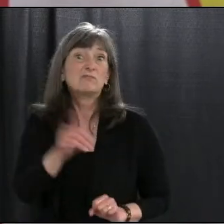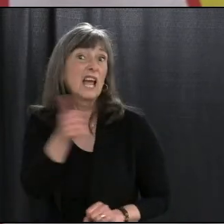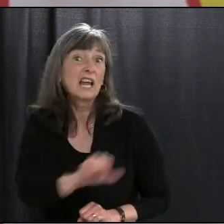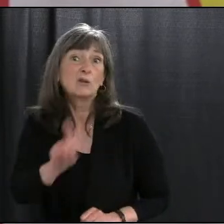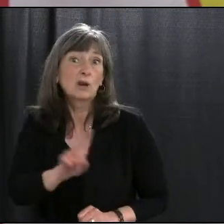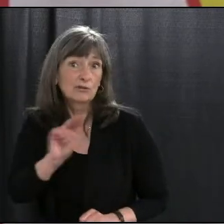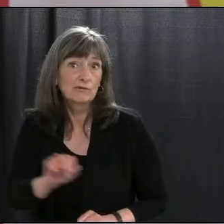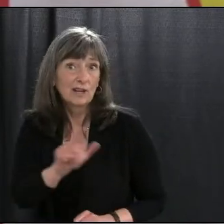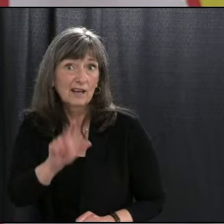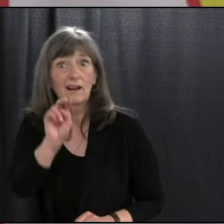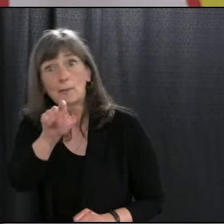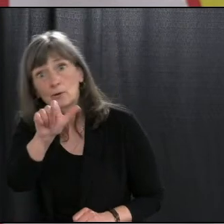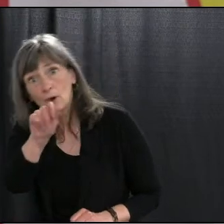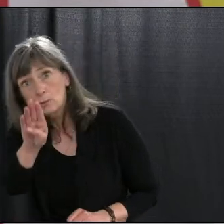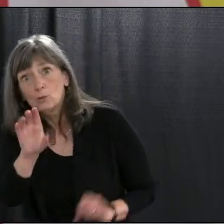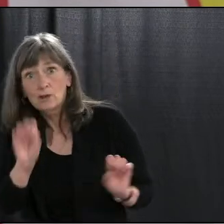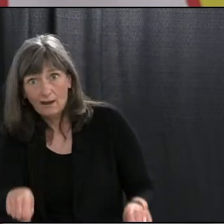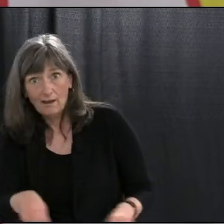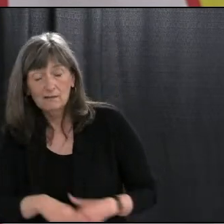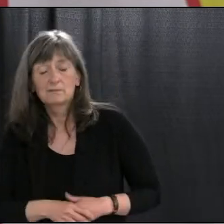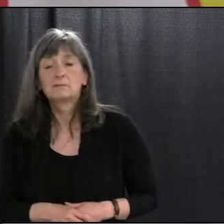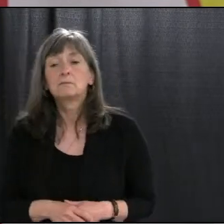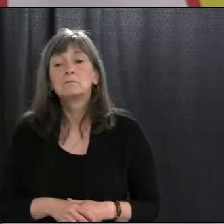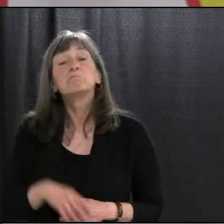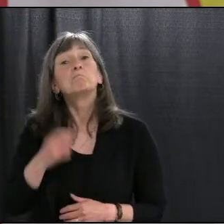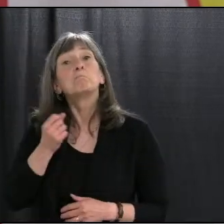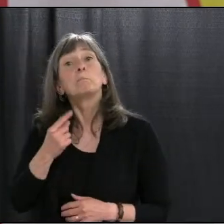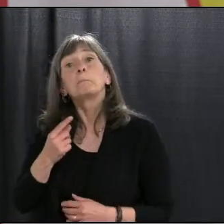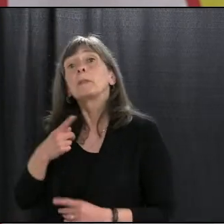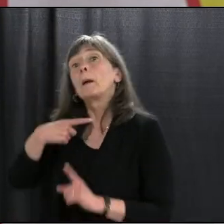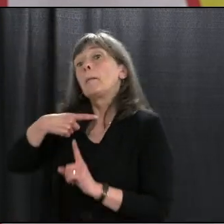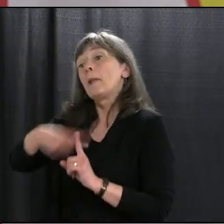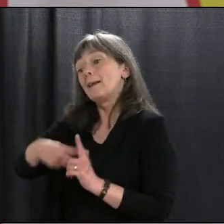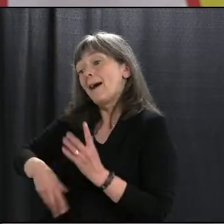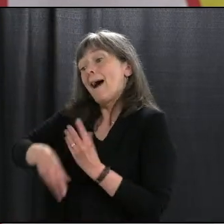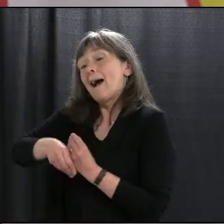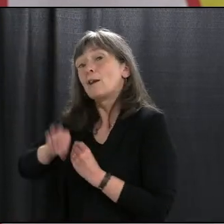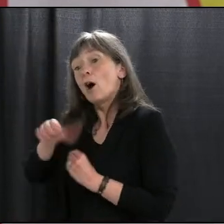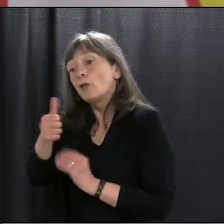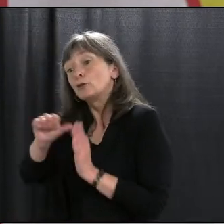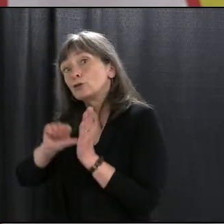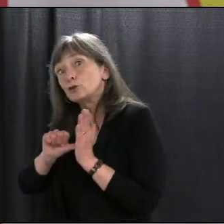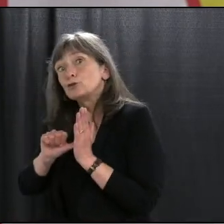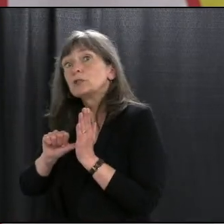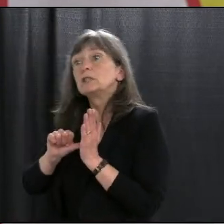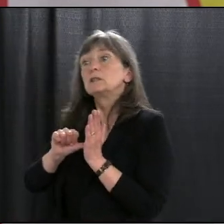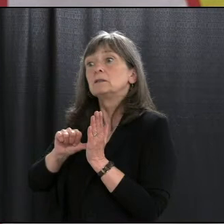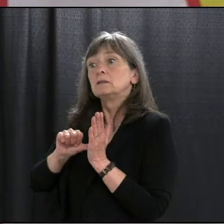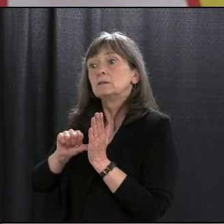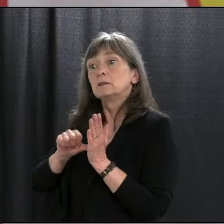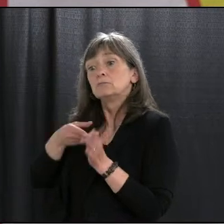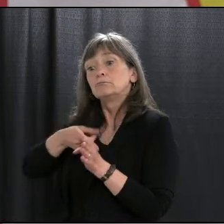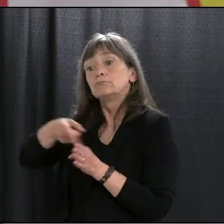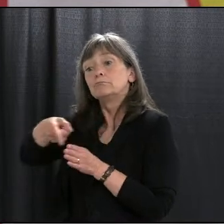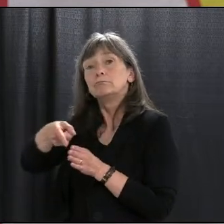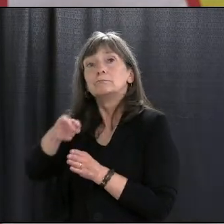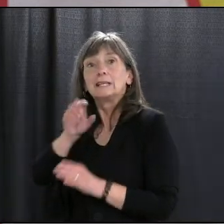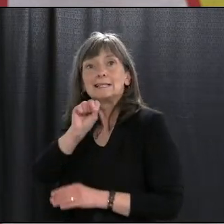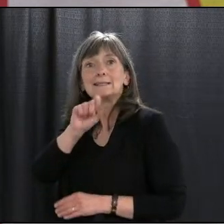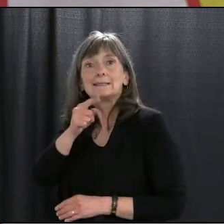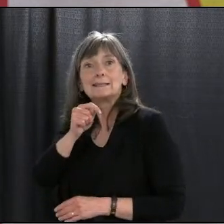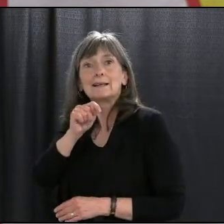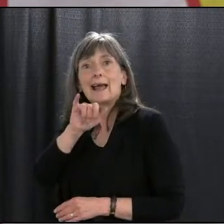province. This is in addition to patients who've had surgery completed by the orthopedic surgeon in the St.